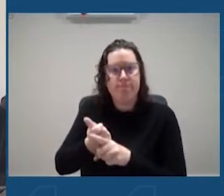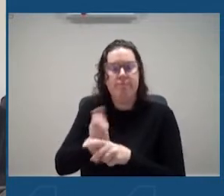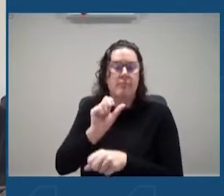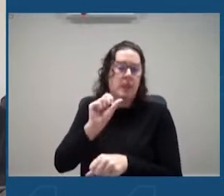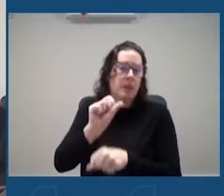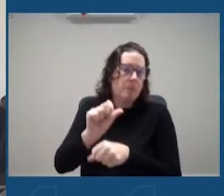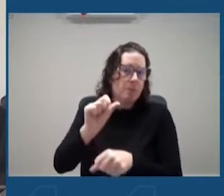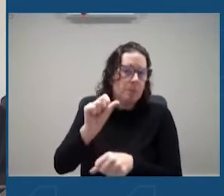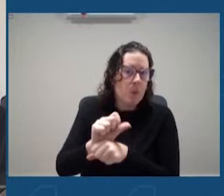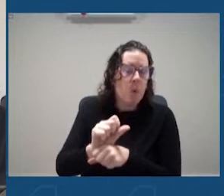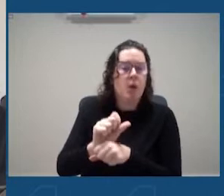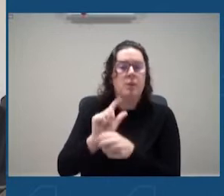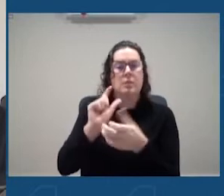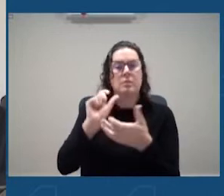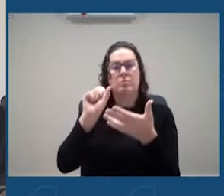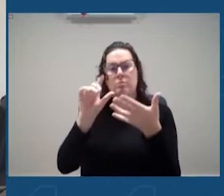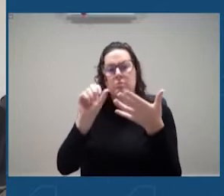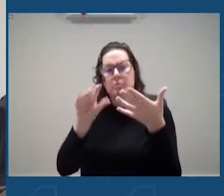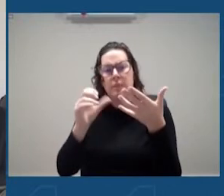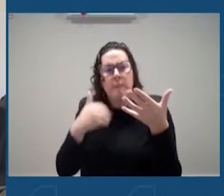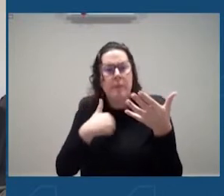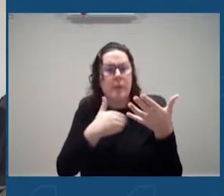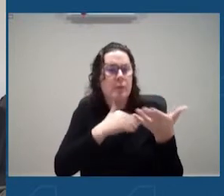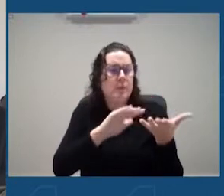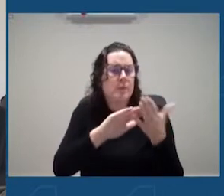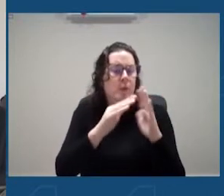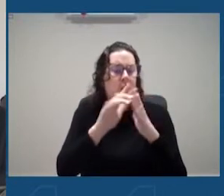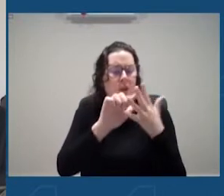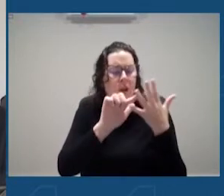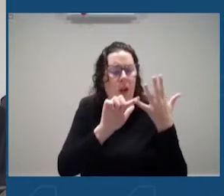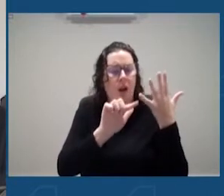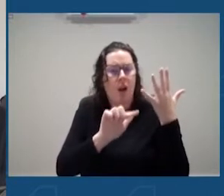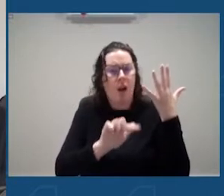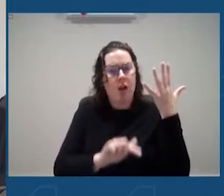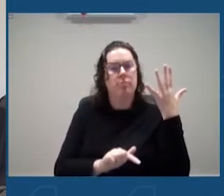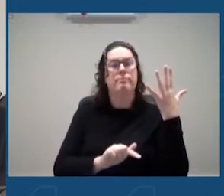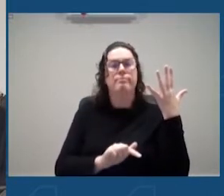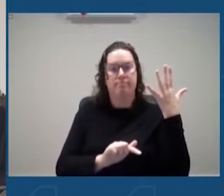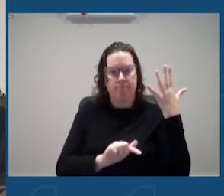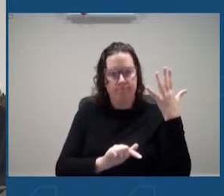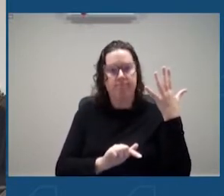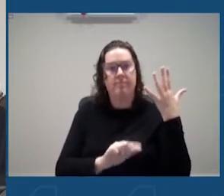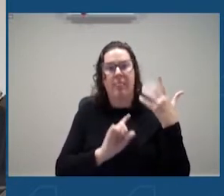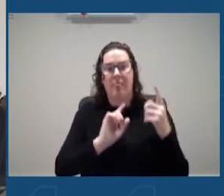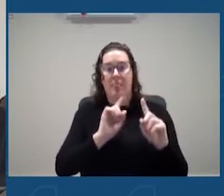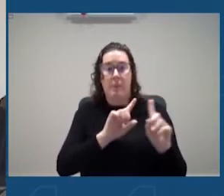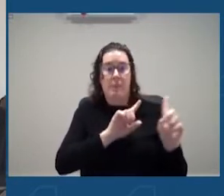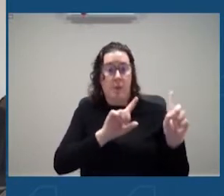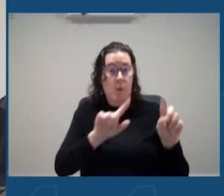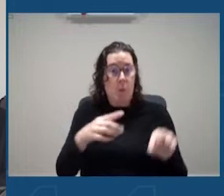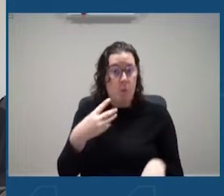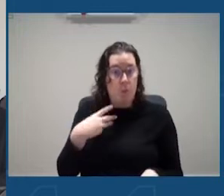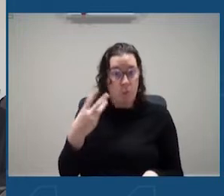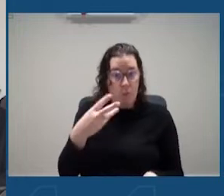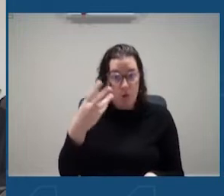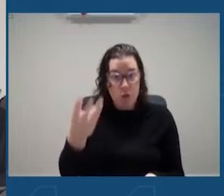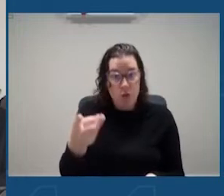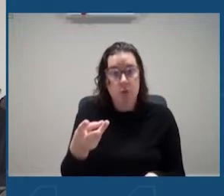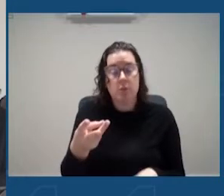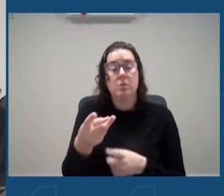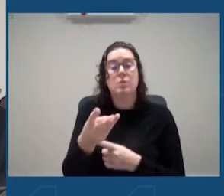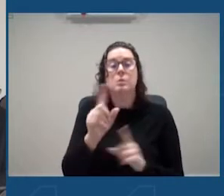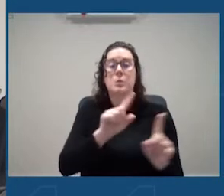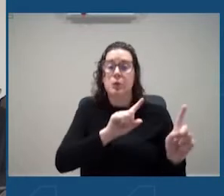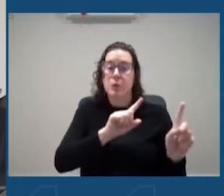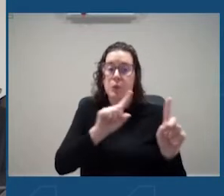TOPS, members of the community that have been going to Washington, that have been going